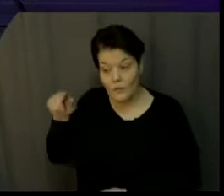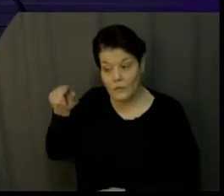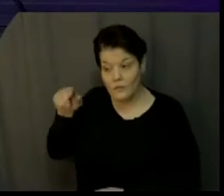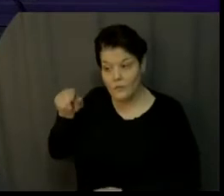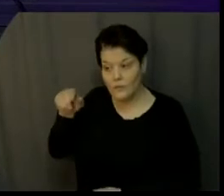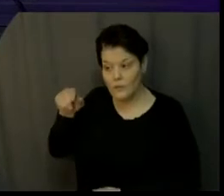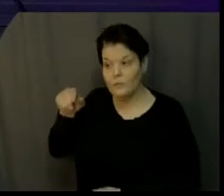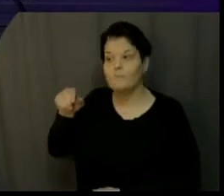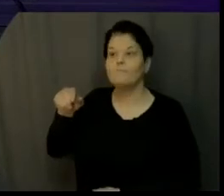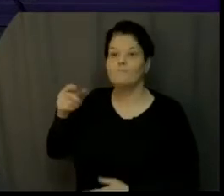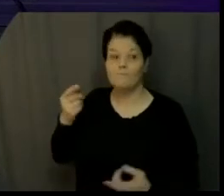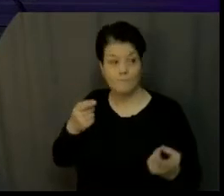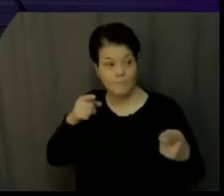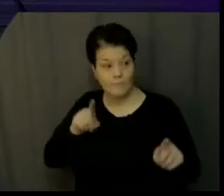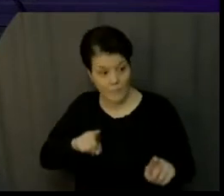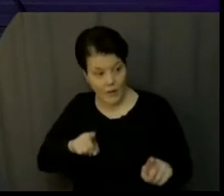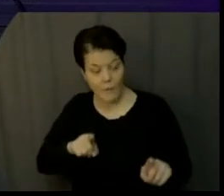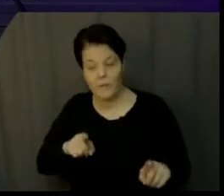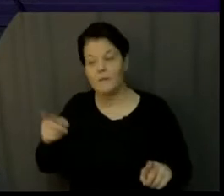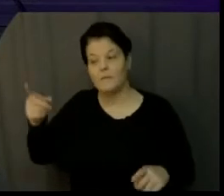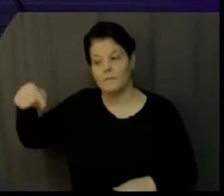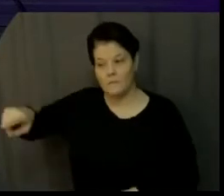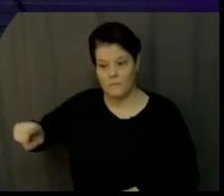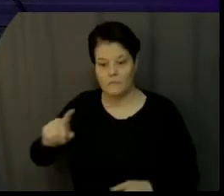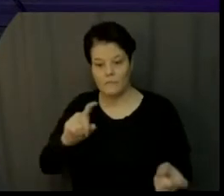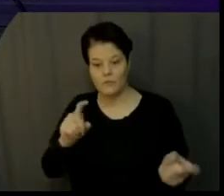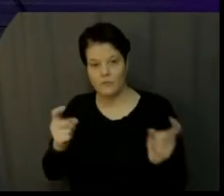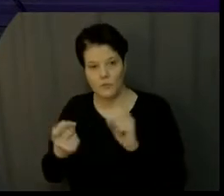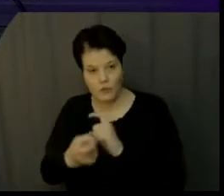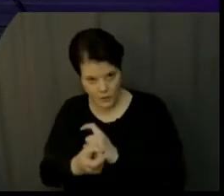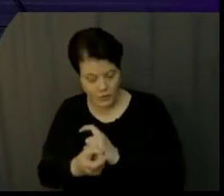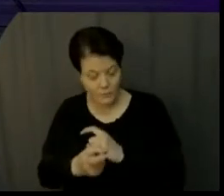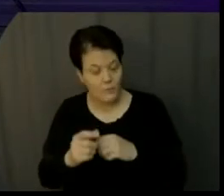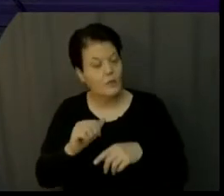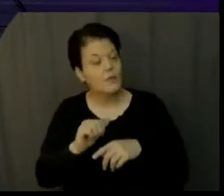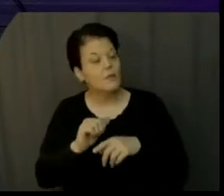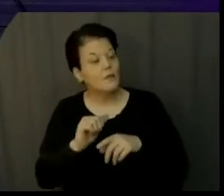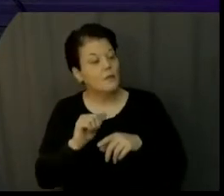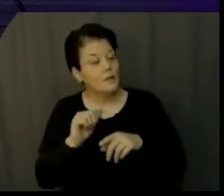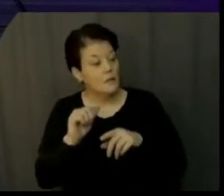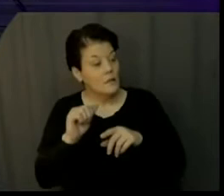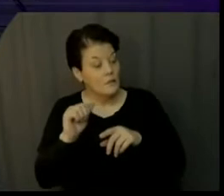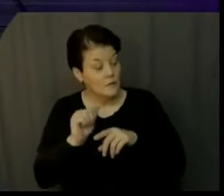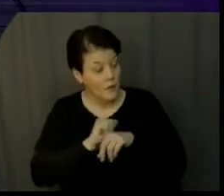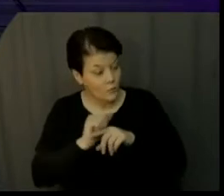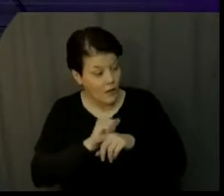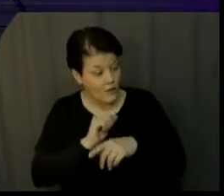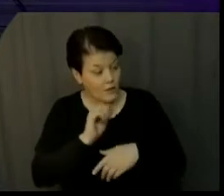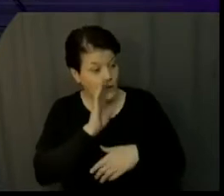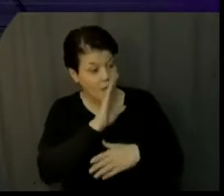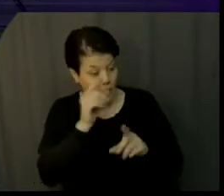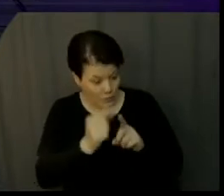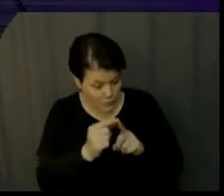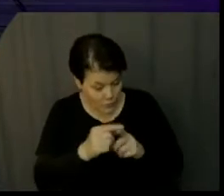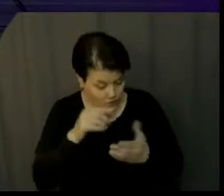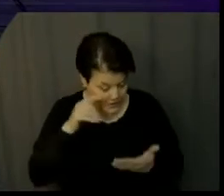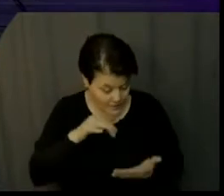they practiced generosity with each other, they practiced studying the word together.